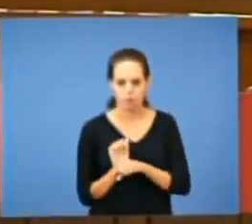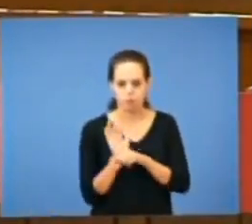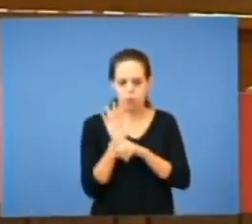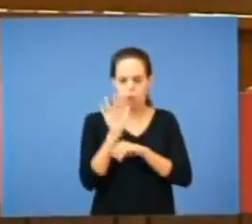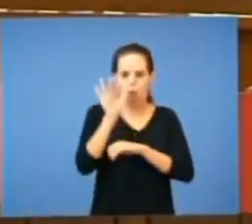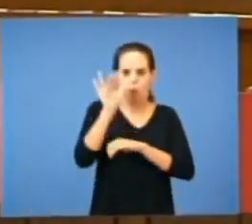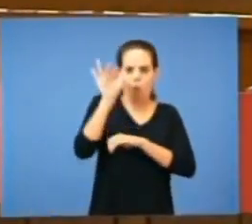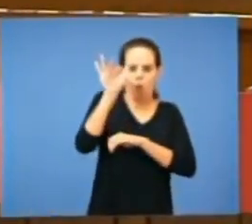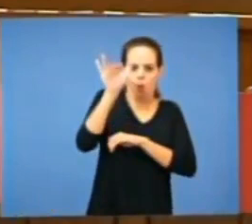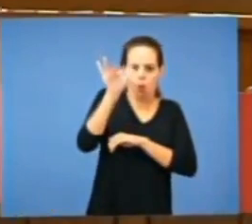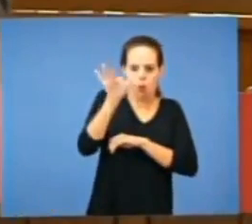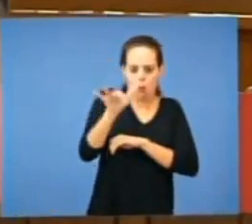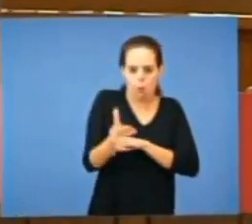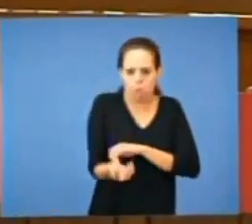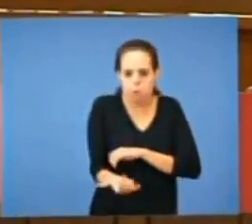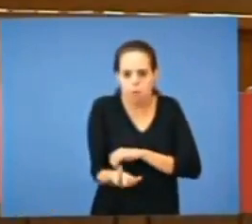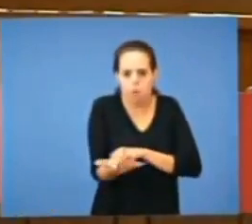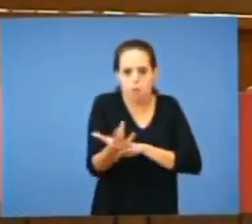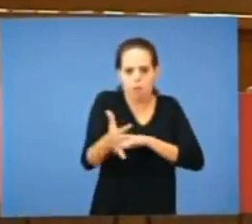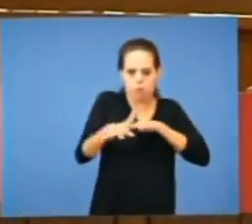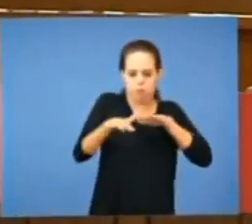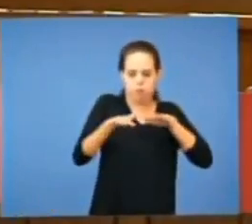with volcanoes, earthquakes.